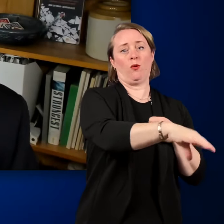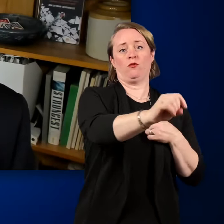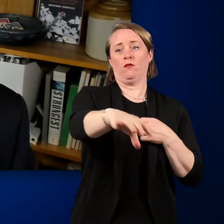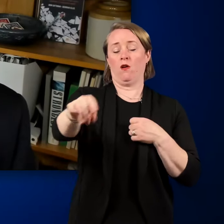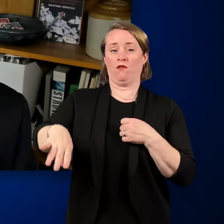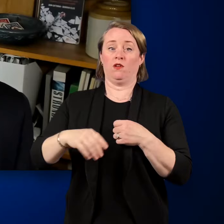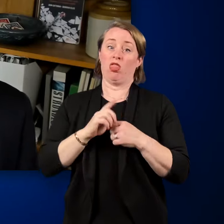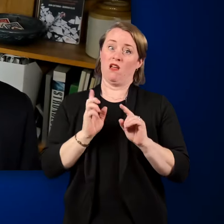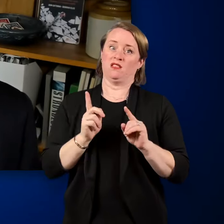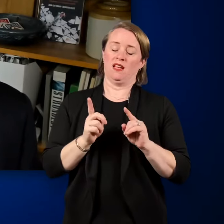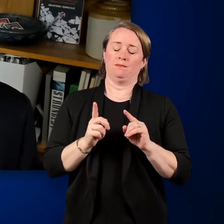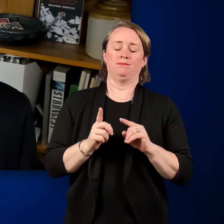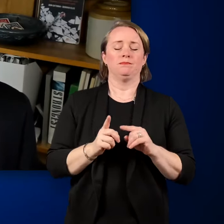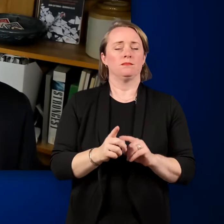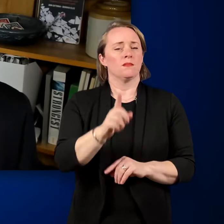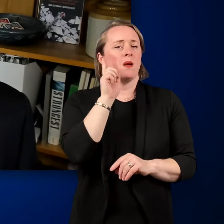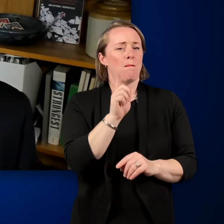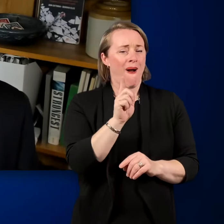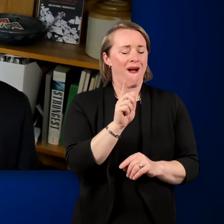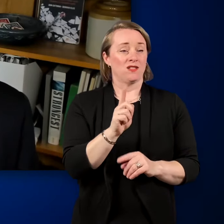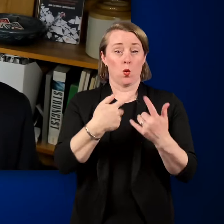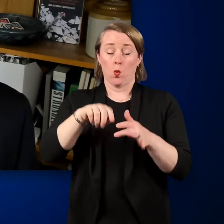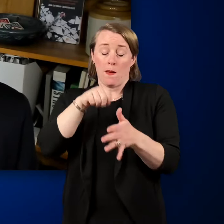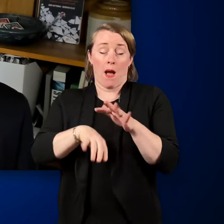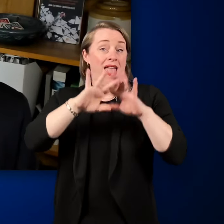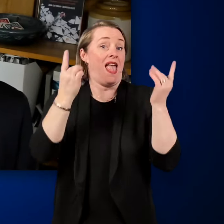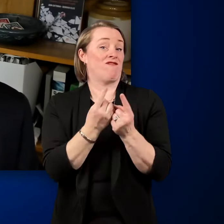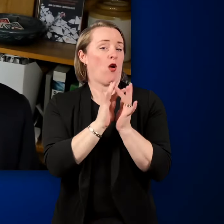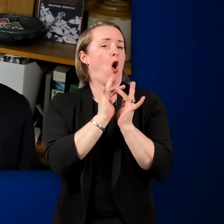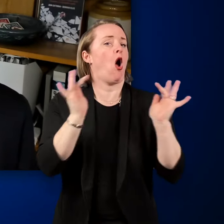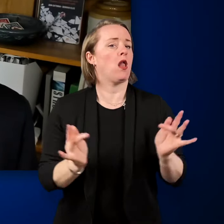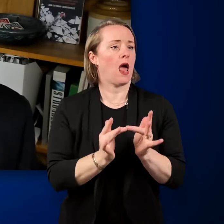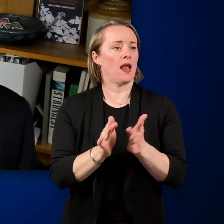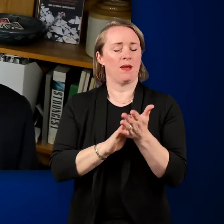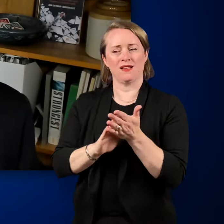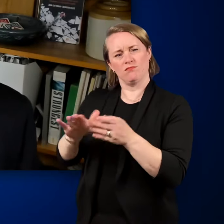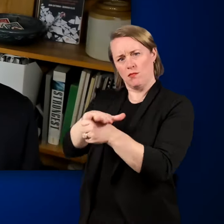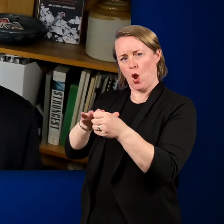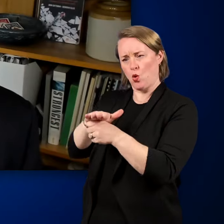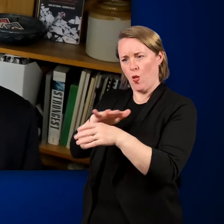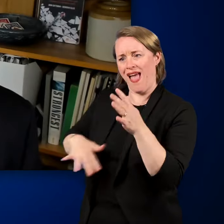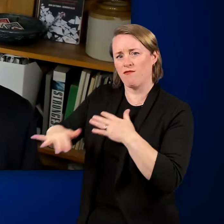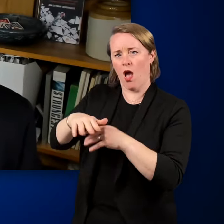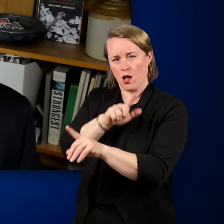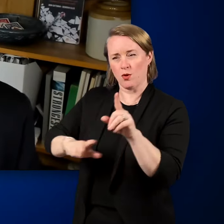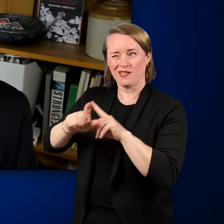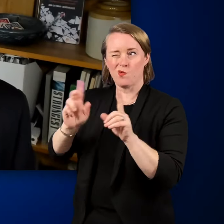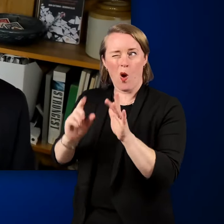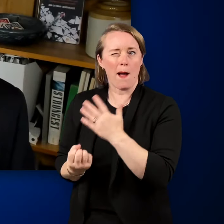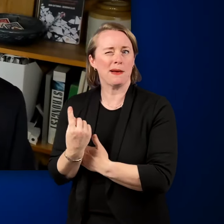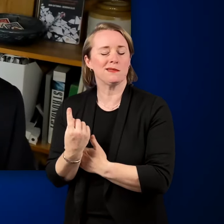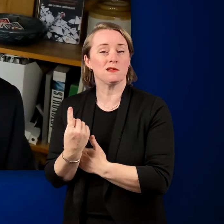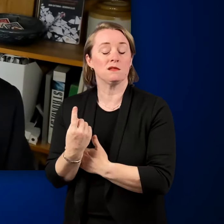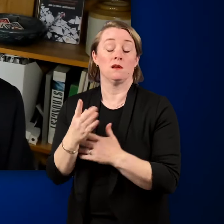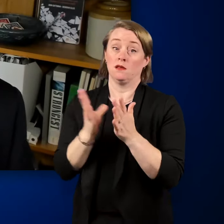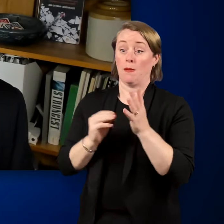everything online, what happens to our local community, our local town? If we don't go to the shops in Rugby, for example,